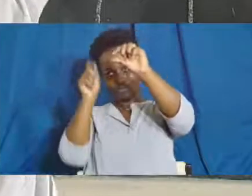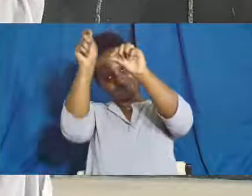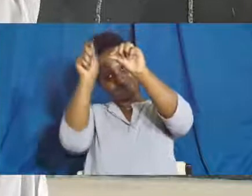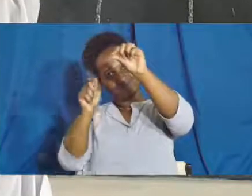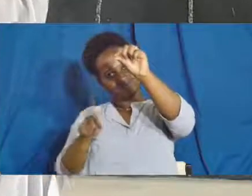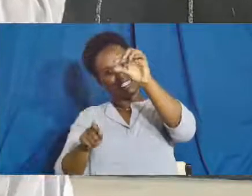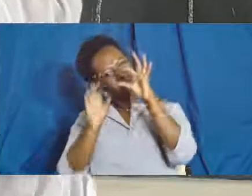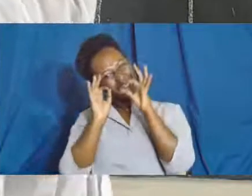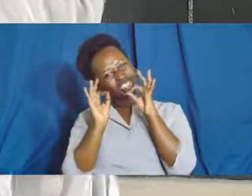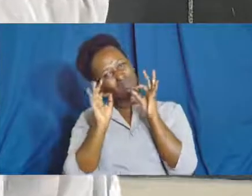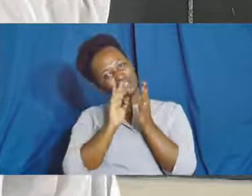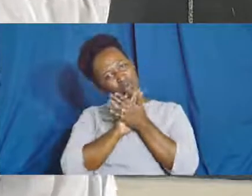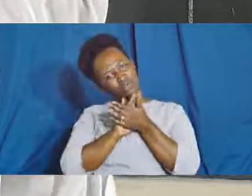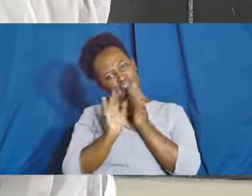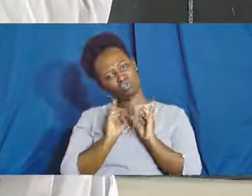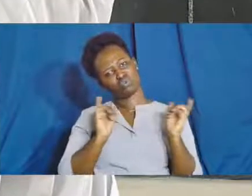very smart.